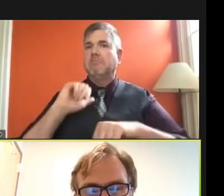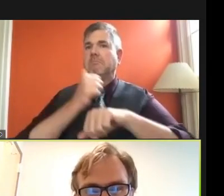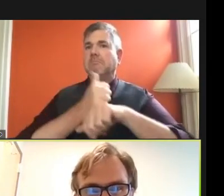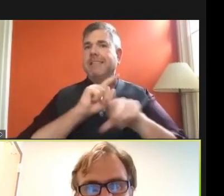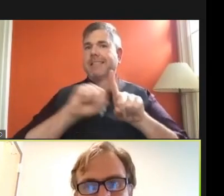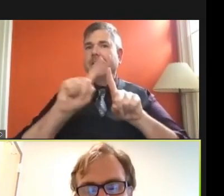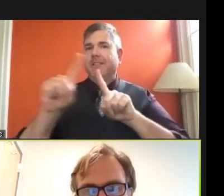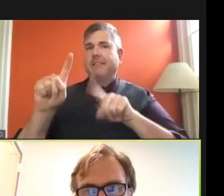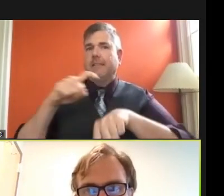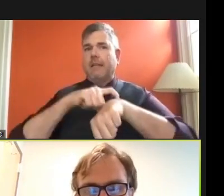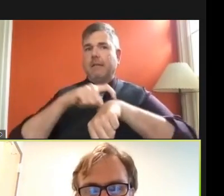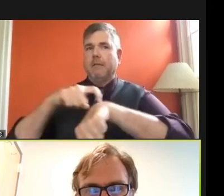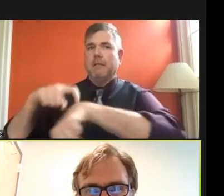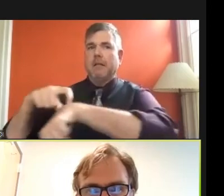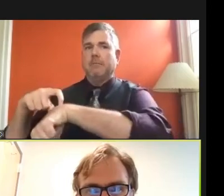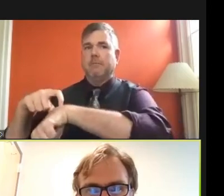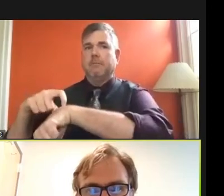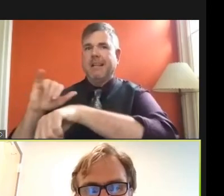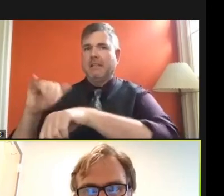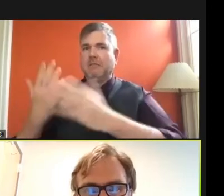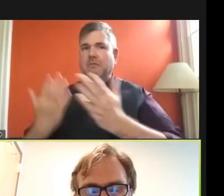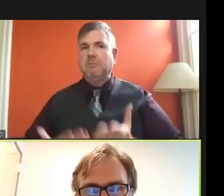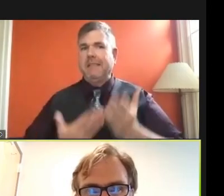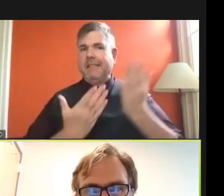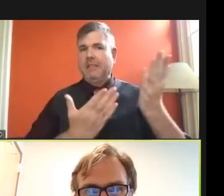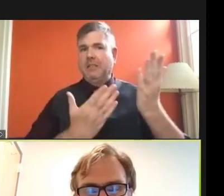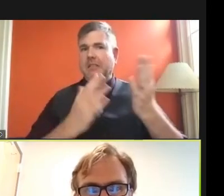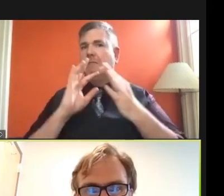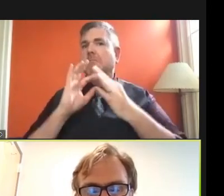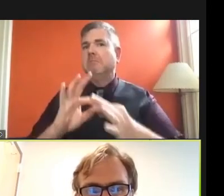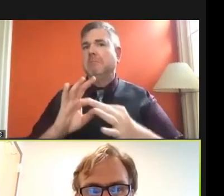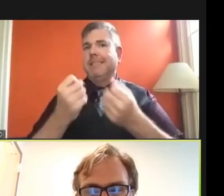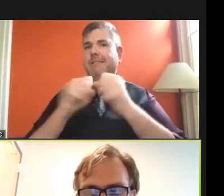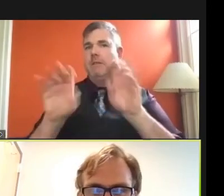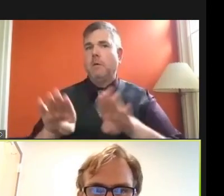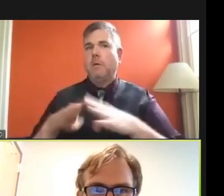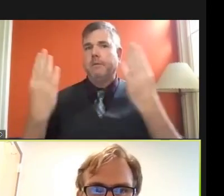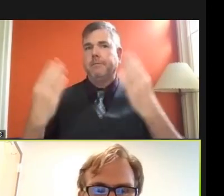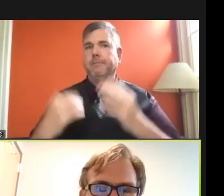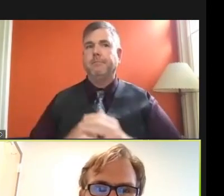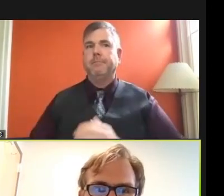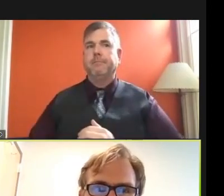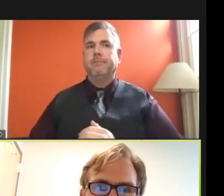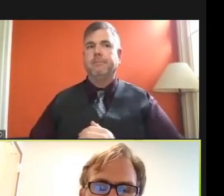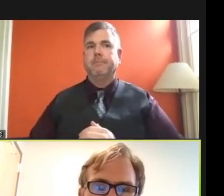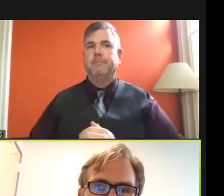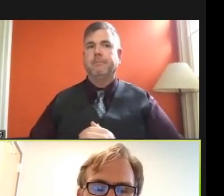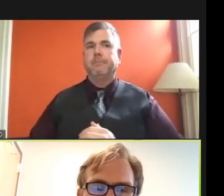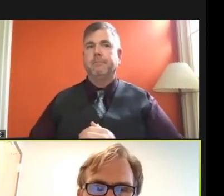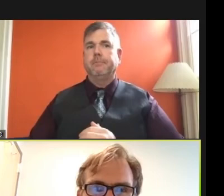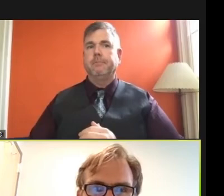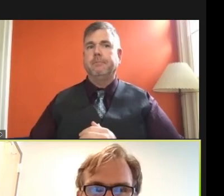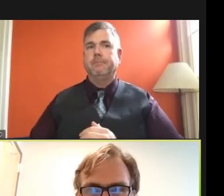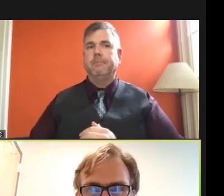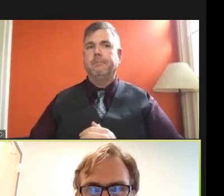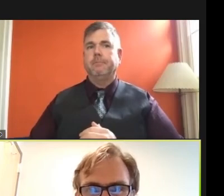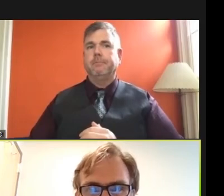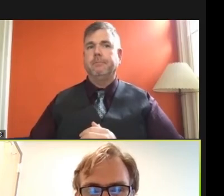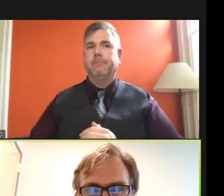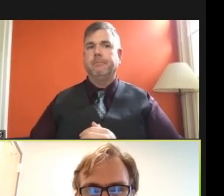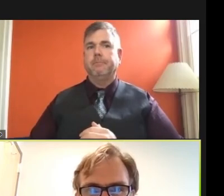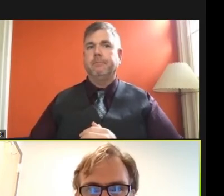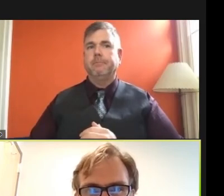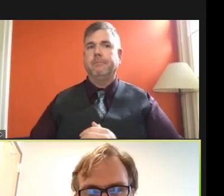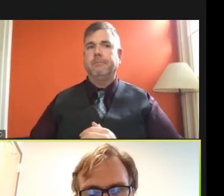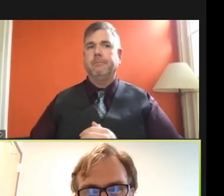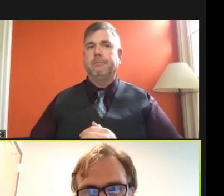recommendations for safe reopening of schools in concert with Marin County Office of Education. And we are doing weekly conversations with the education